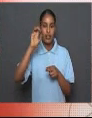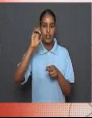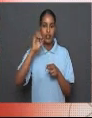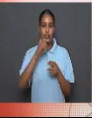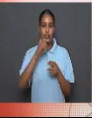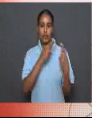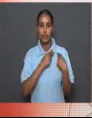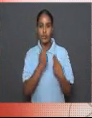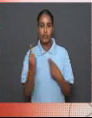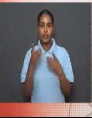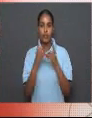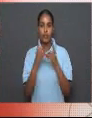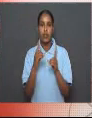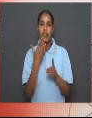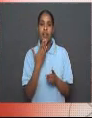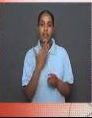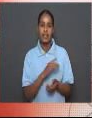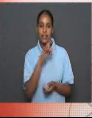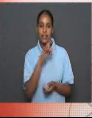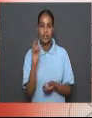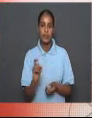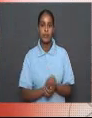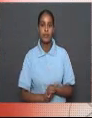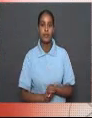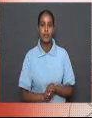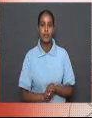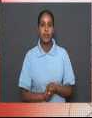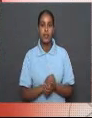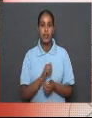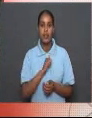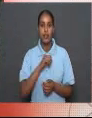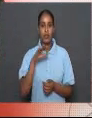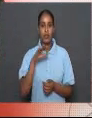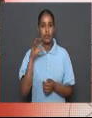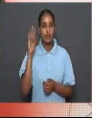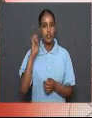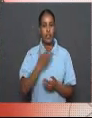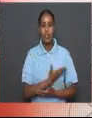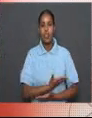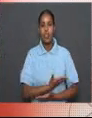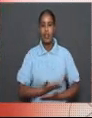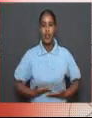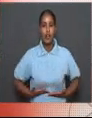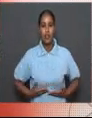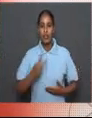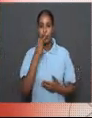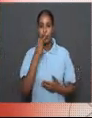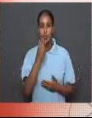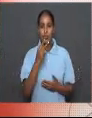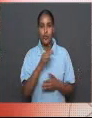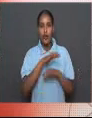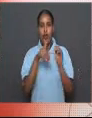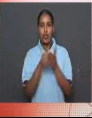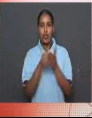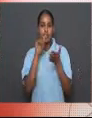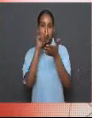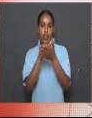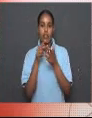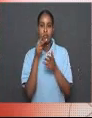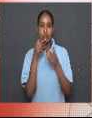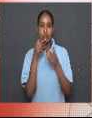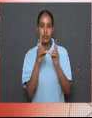for each fruit's flavor? I was getting hungry just looking at all that